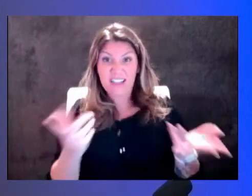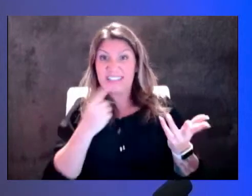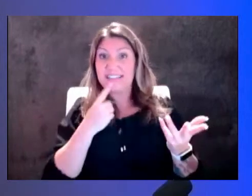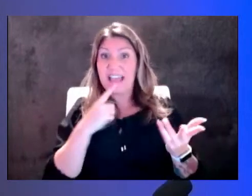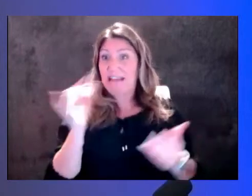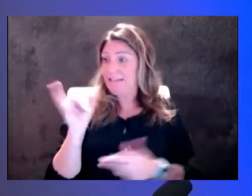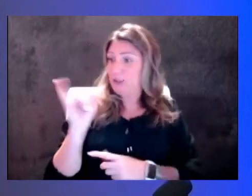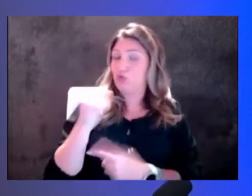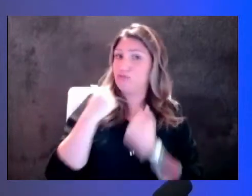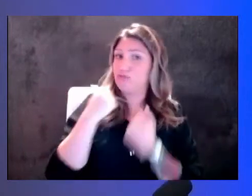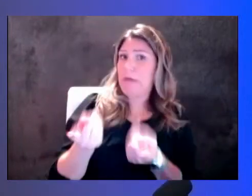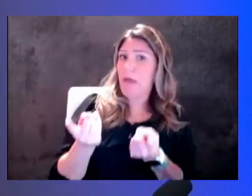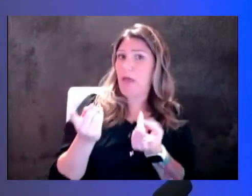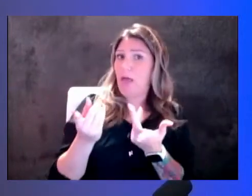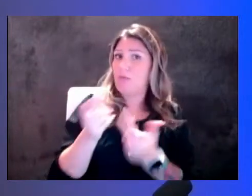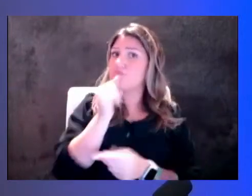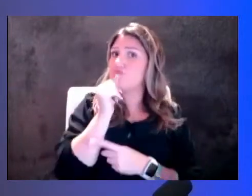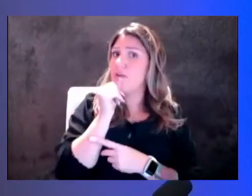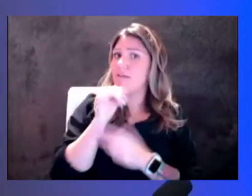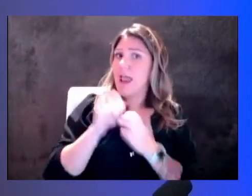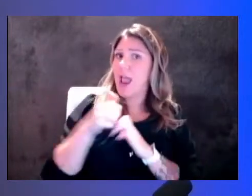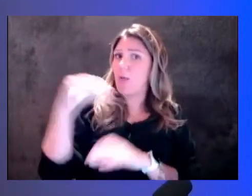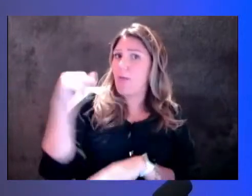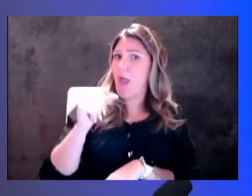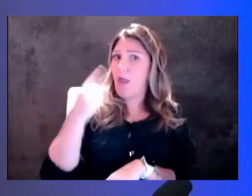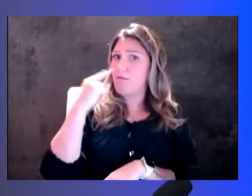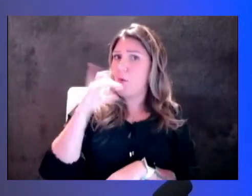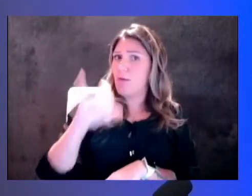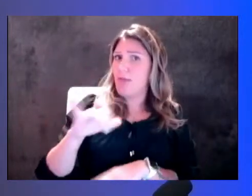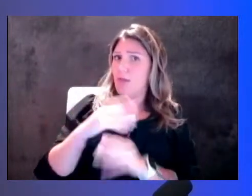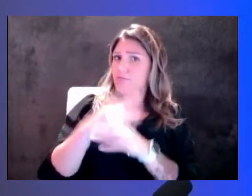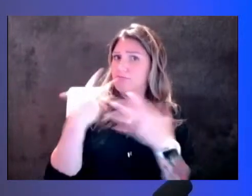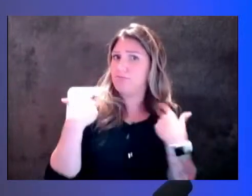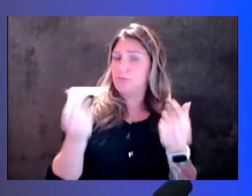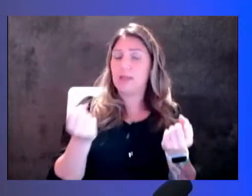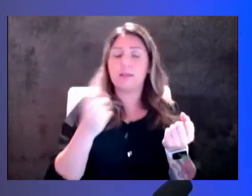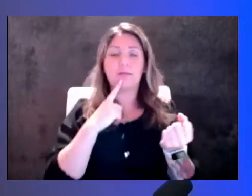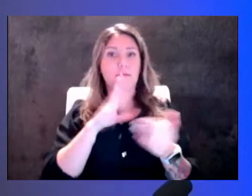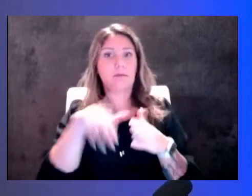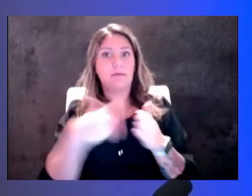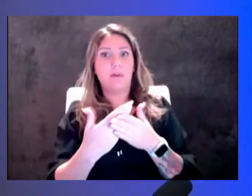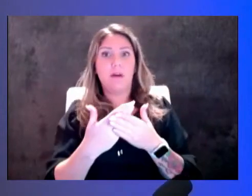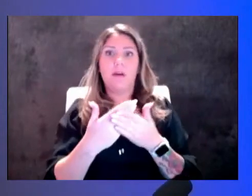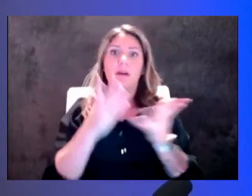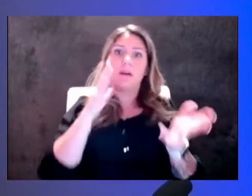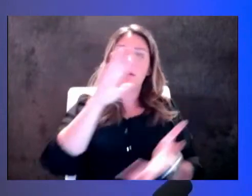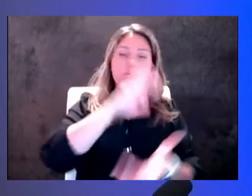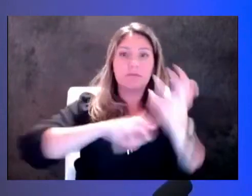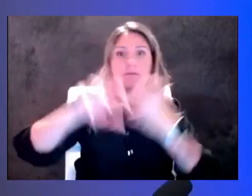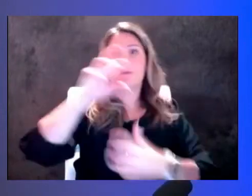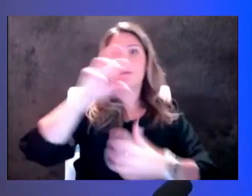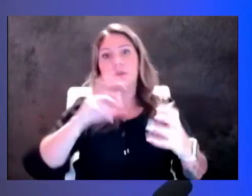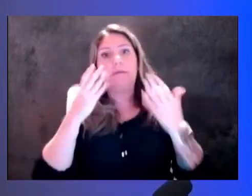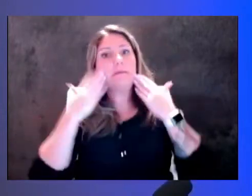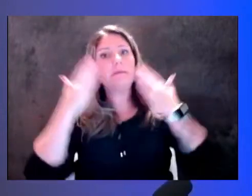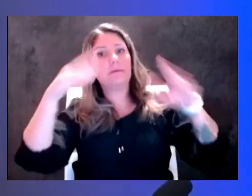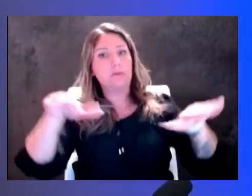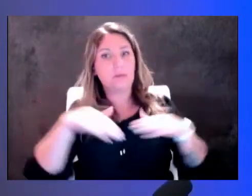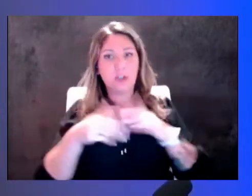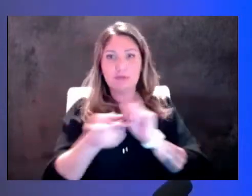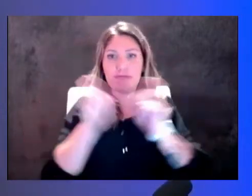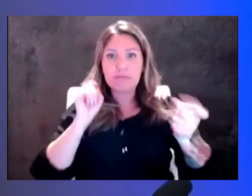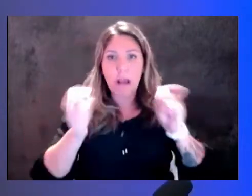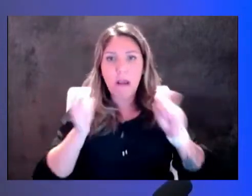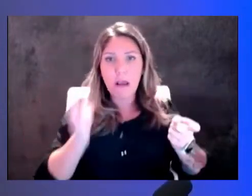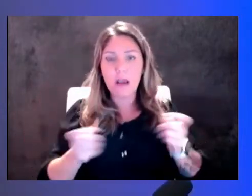insurers, how to pay for telehealth. So it's a moving target with all of them. We just know that we're looking really